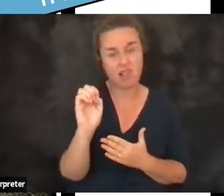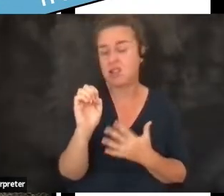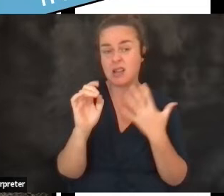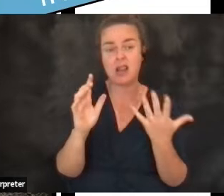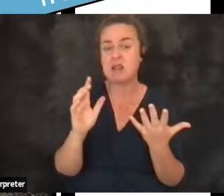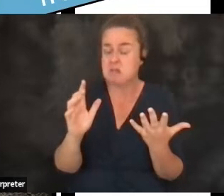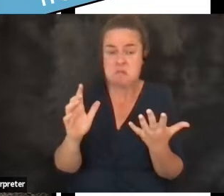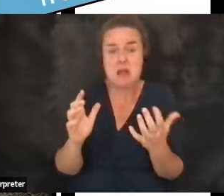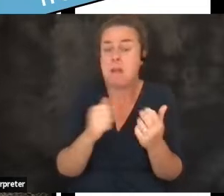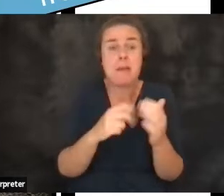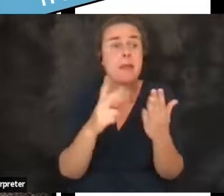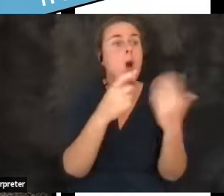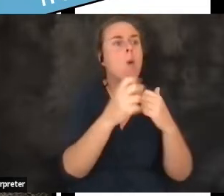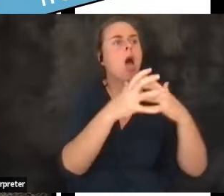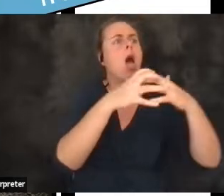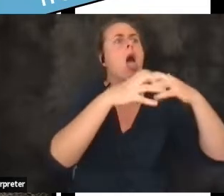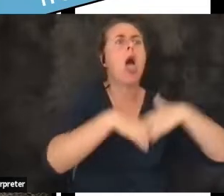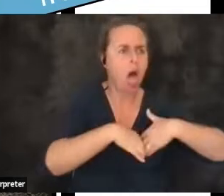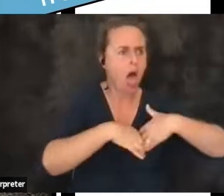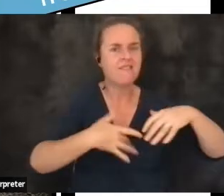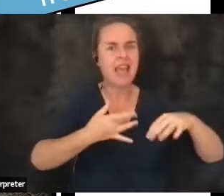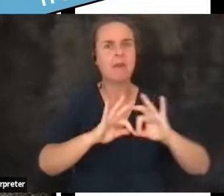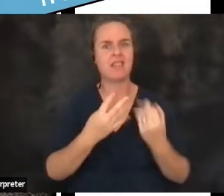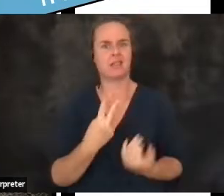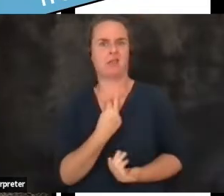programs collapse, and that's unreliable.